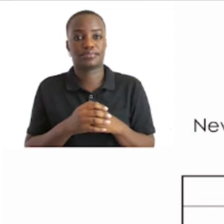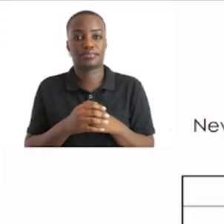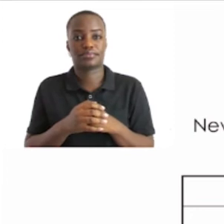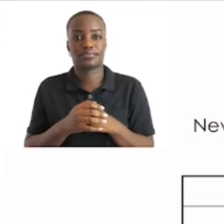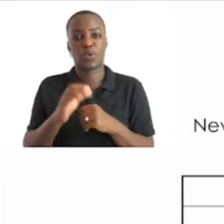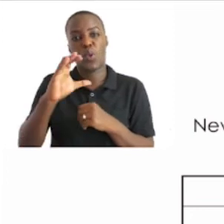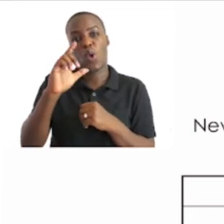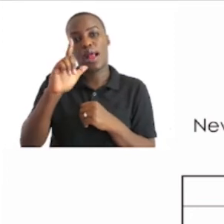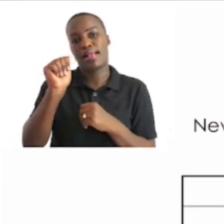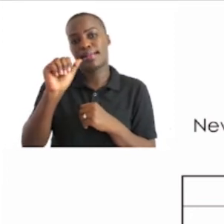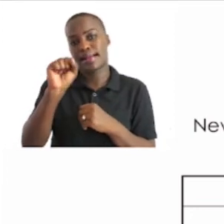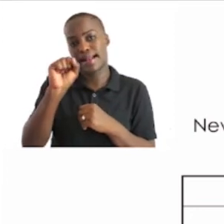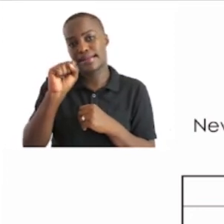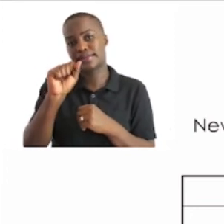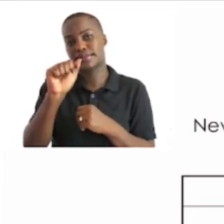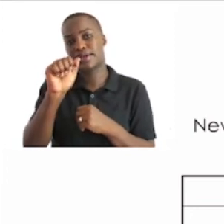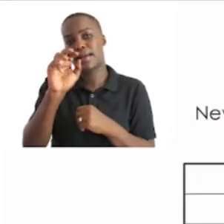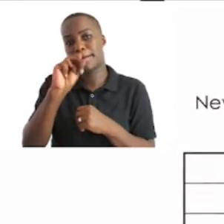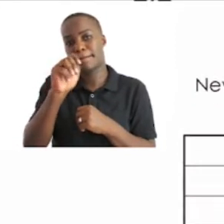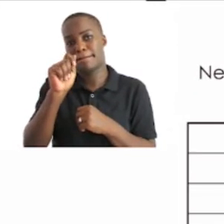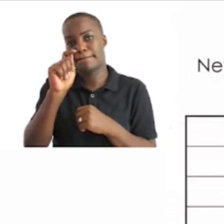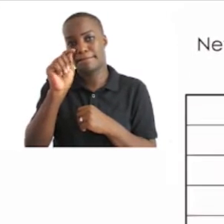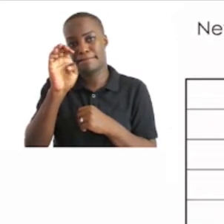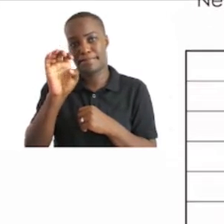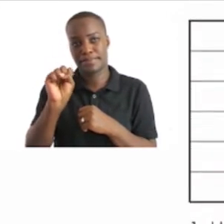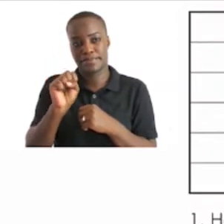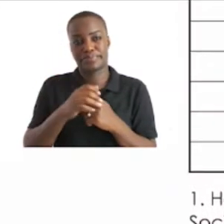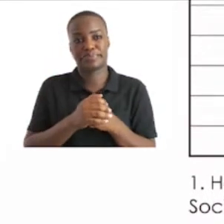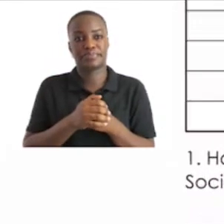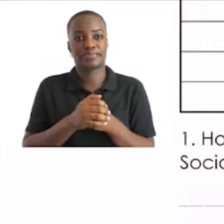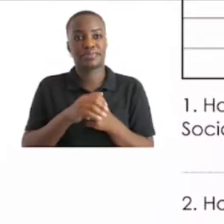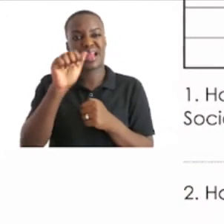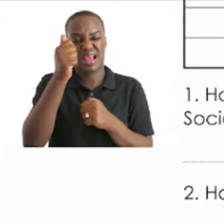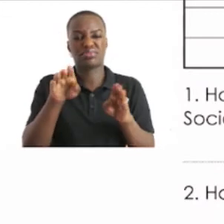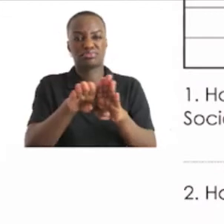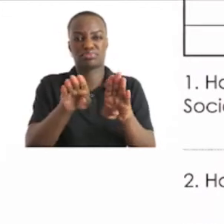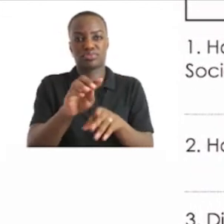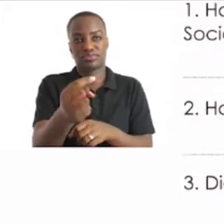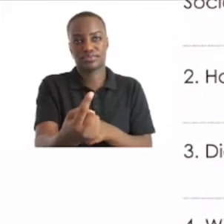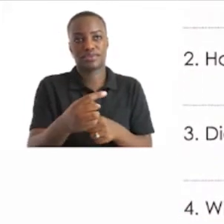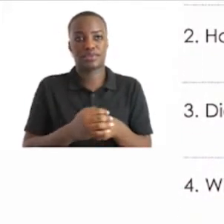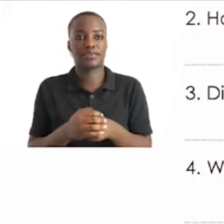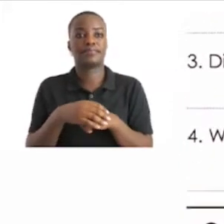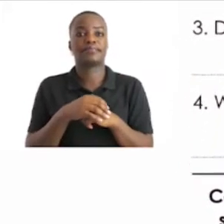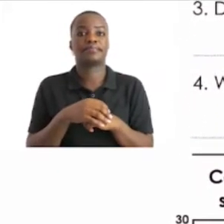The other questions you can do by yourselves. Let us now move down